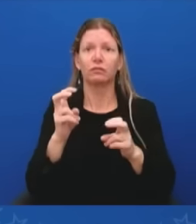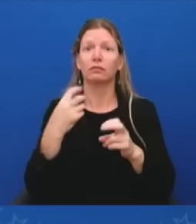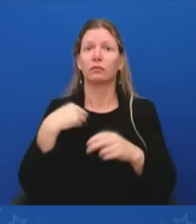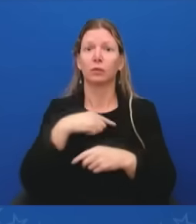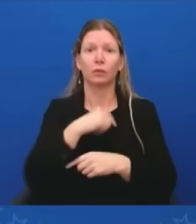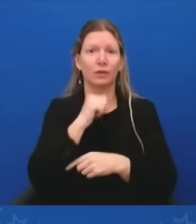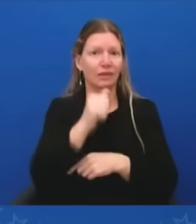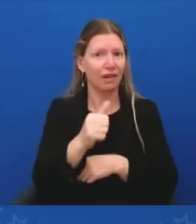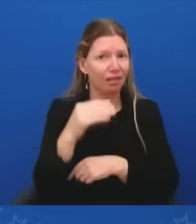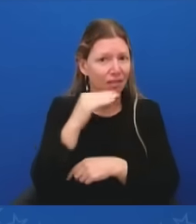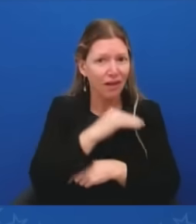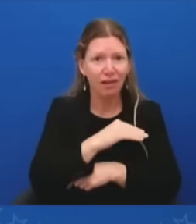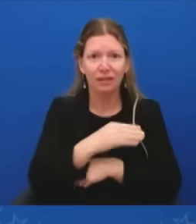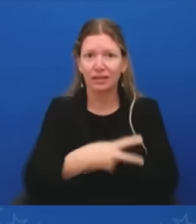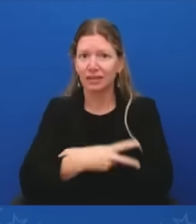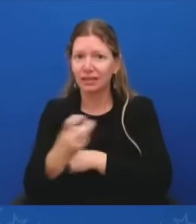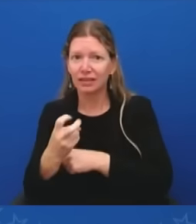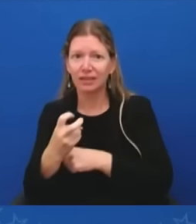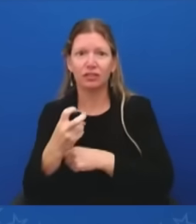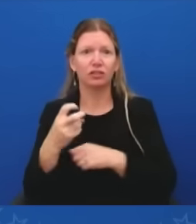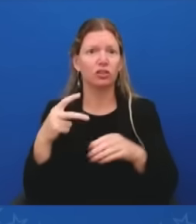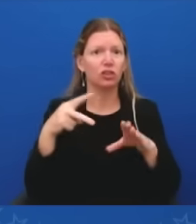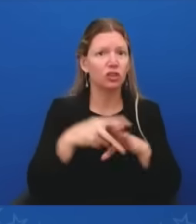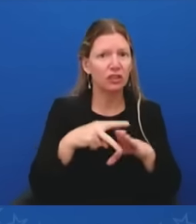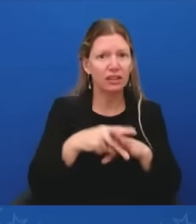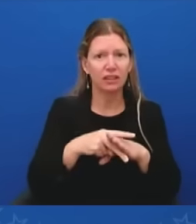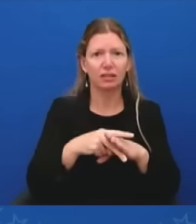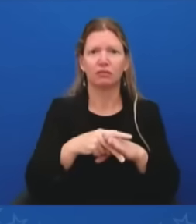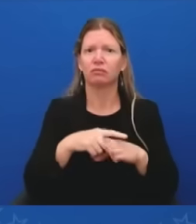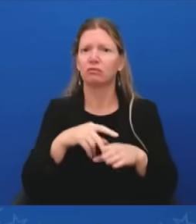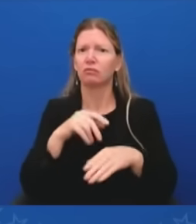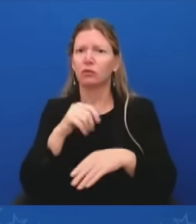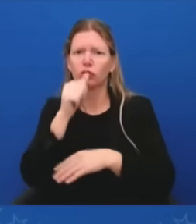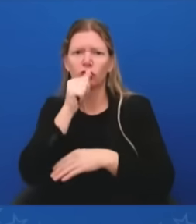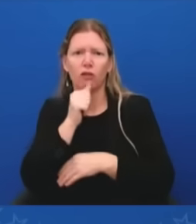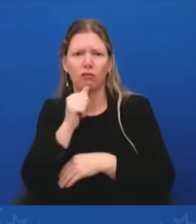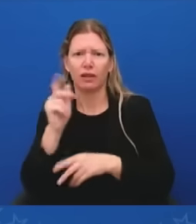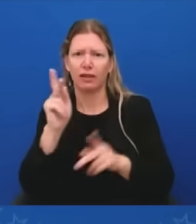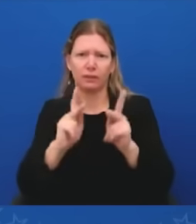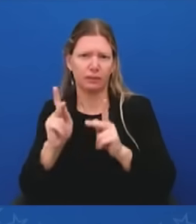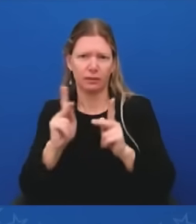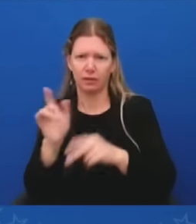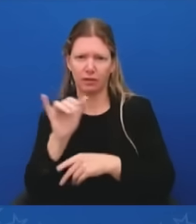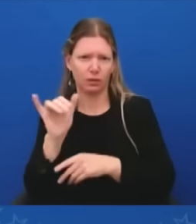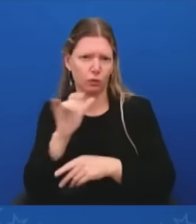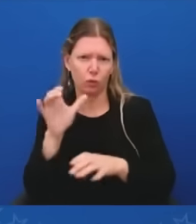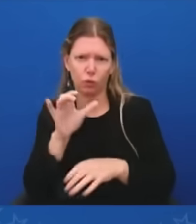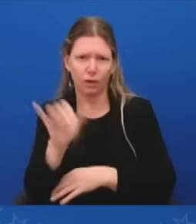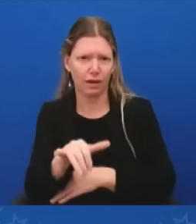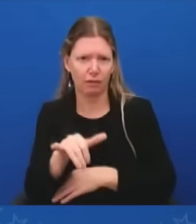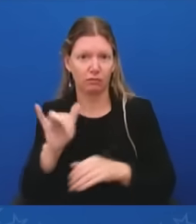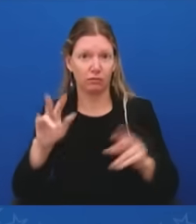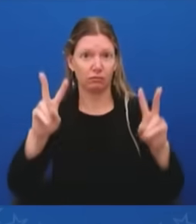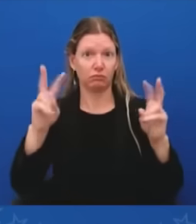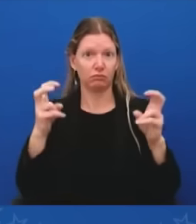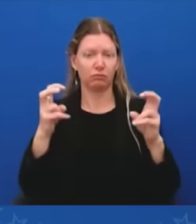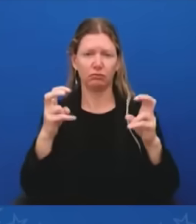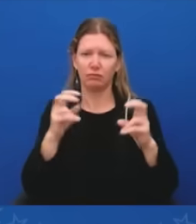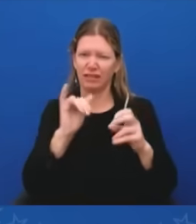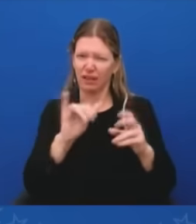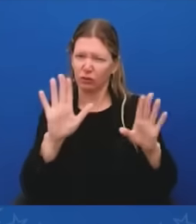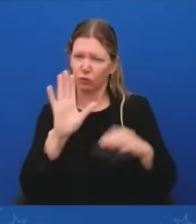fast to your oath. On your very first day at West Point, you raised your right hands and took an